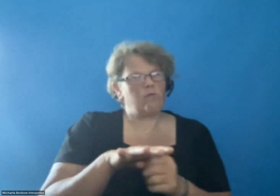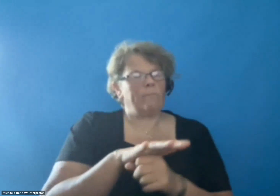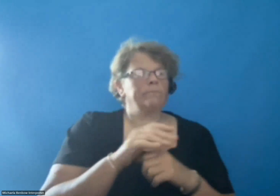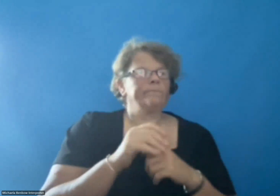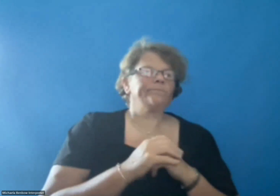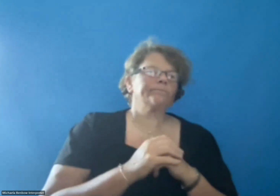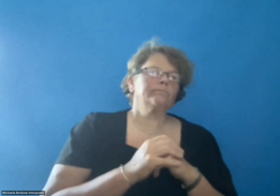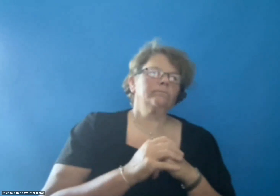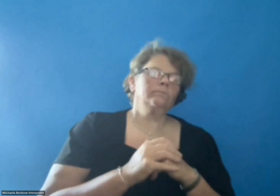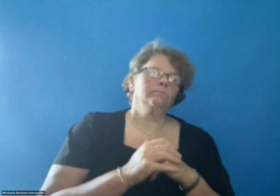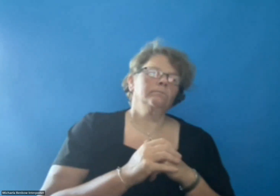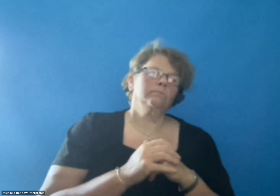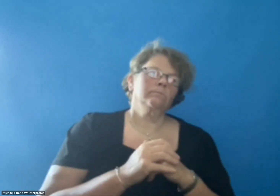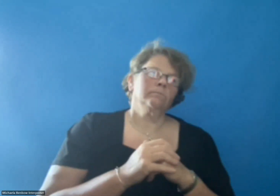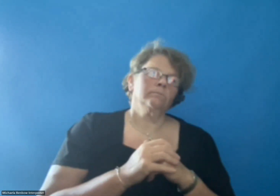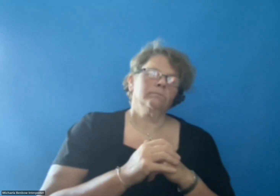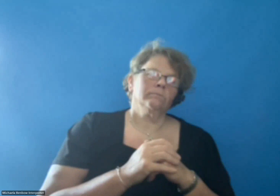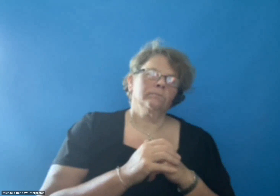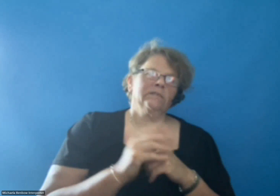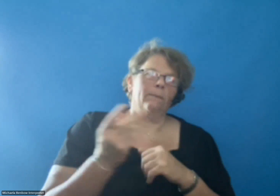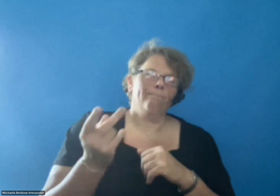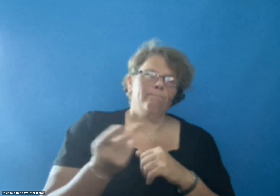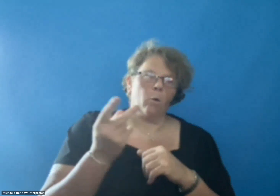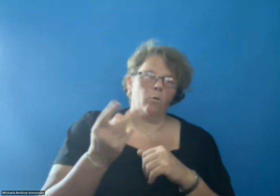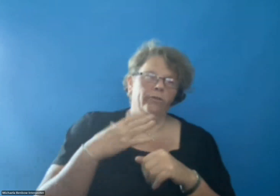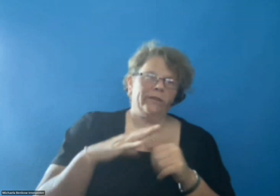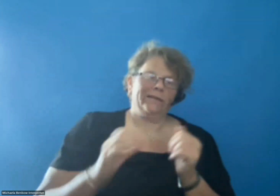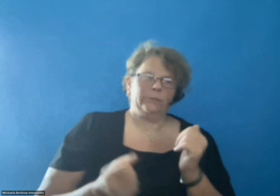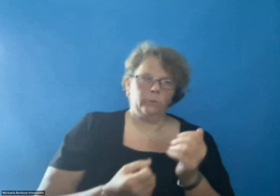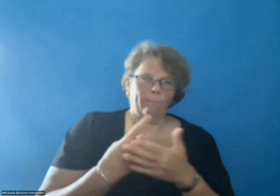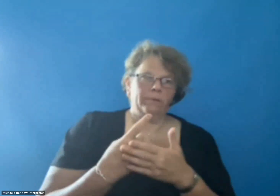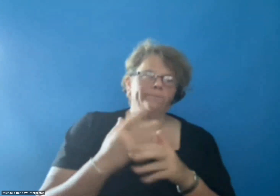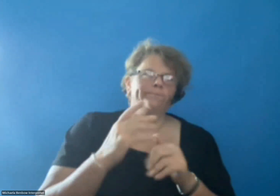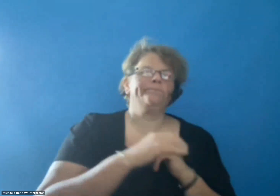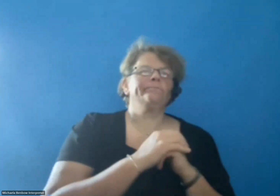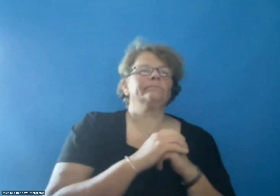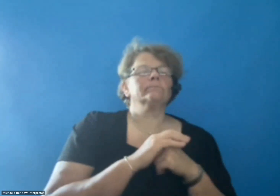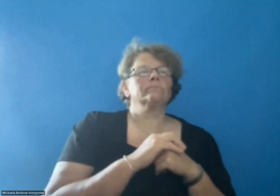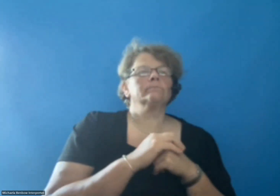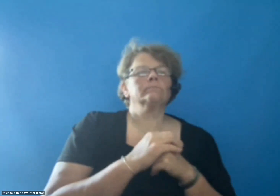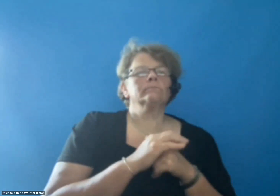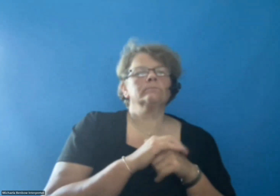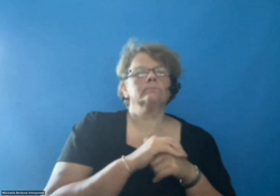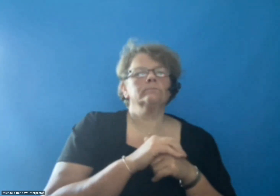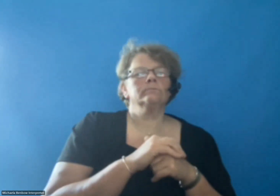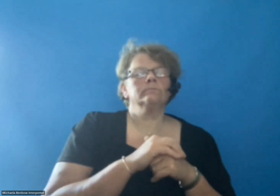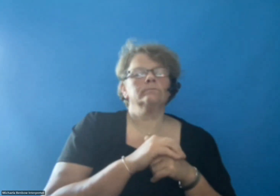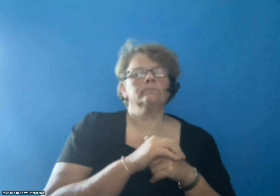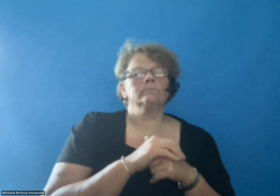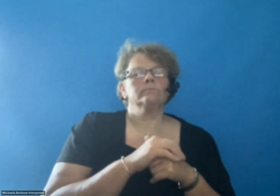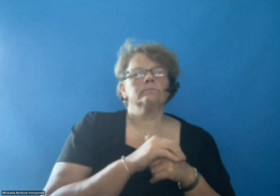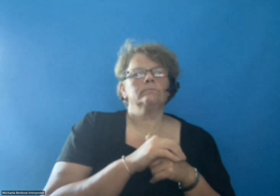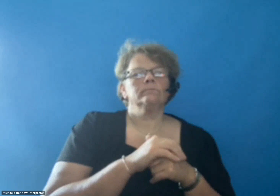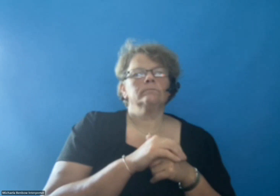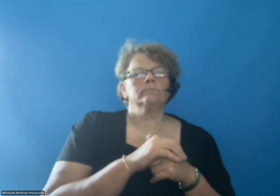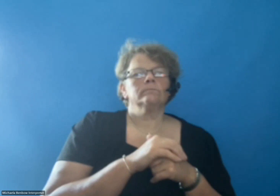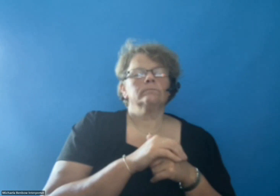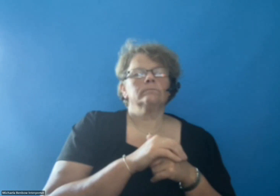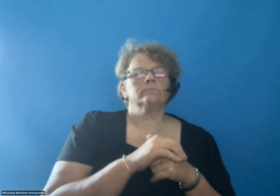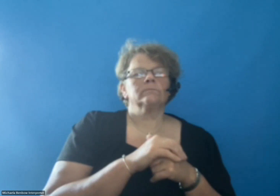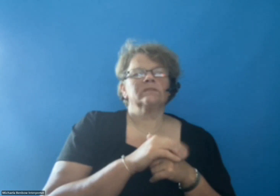are delivering theirs, because obviously both need to happen in order to deliver those outcomes overall. So a very, very sort of probably sort of